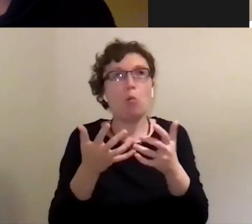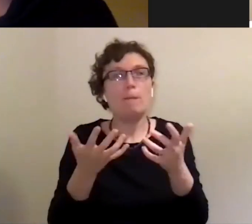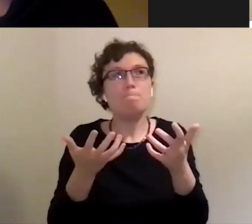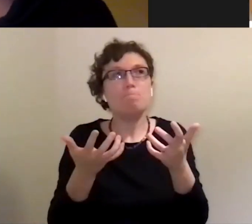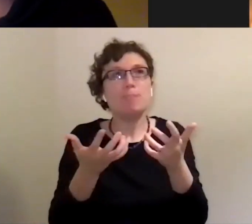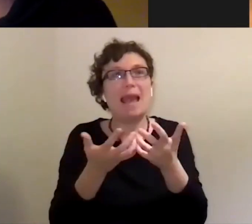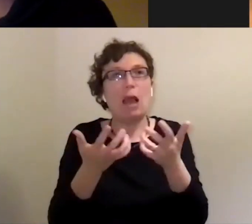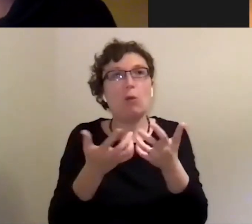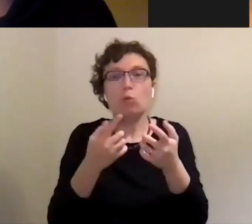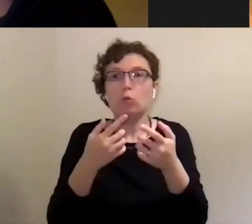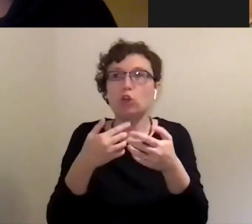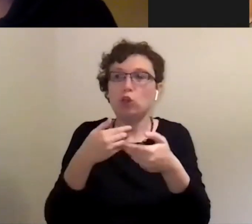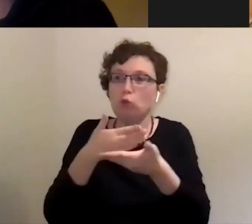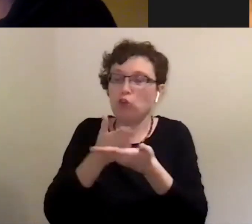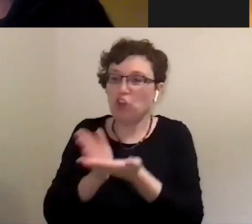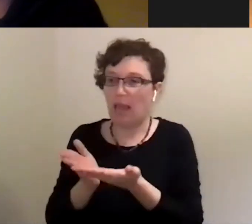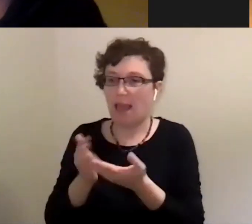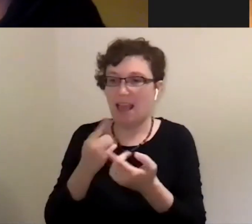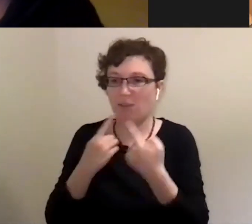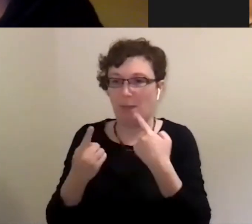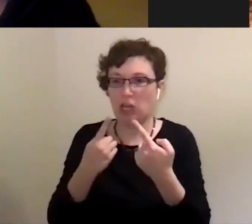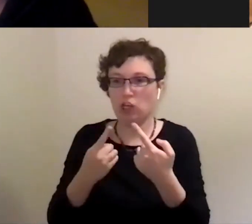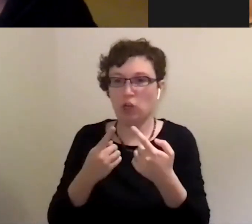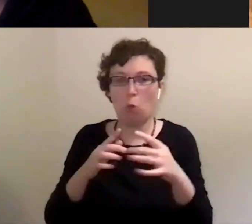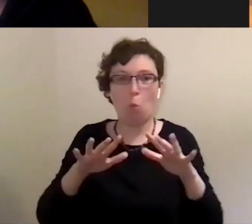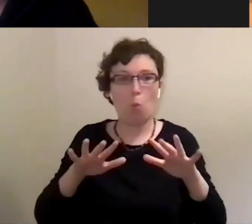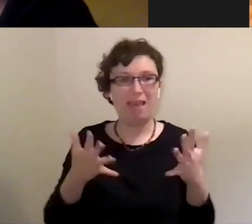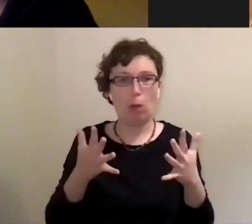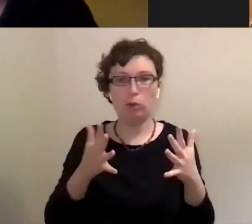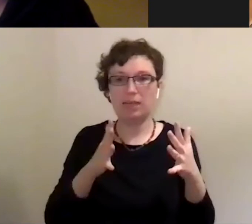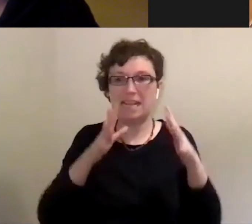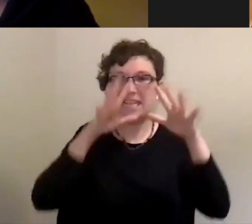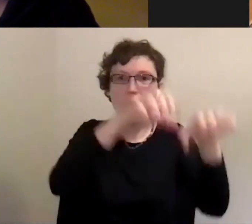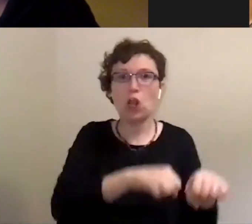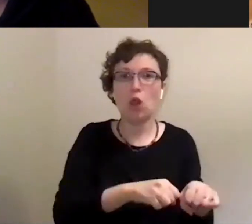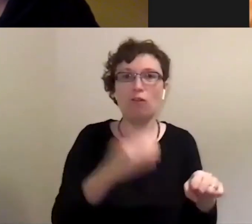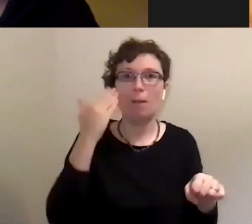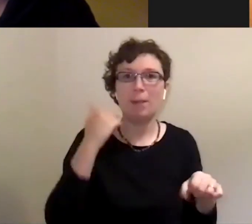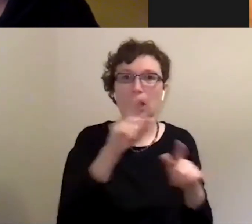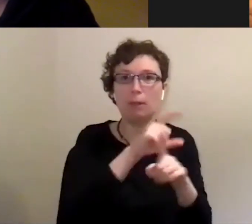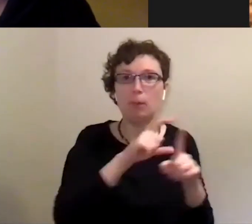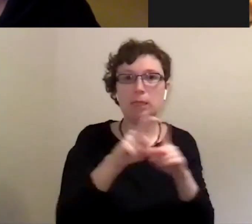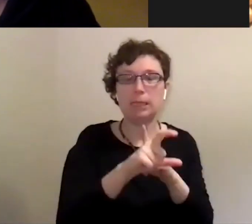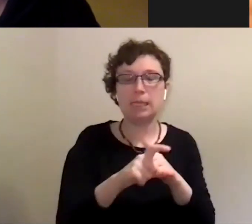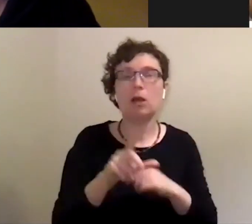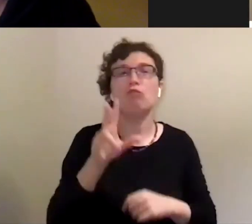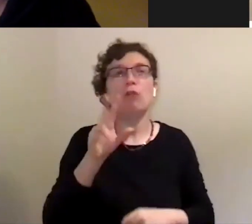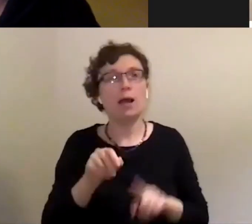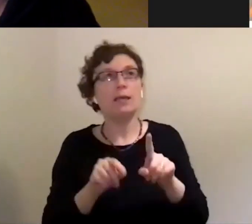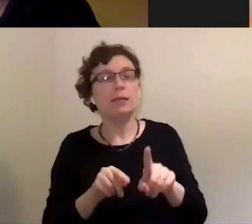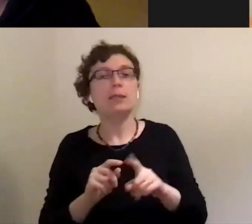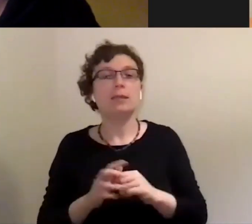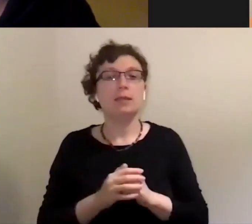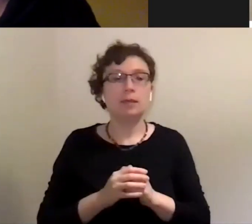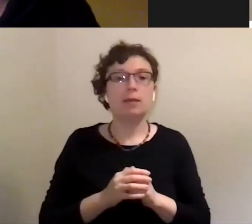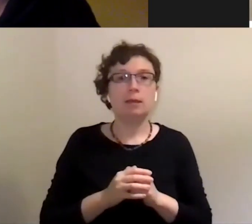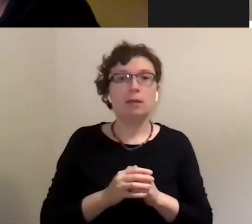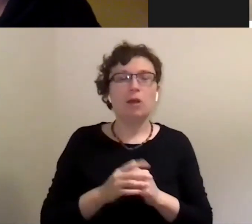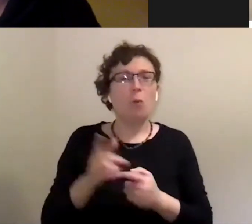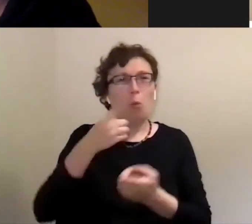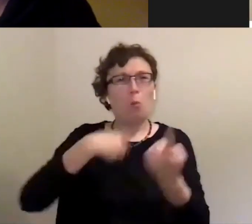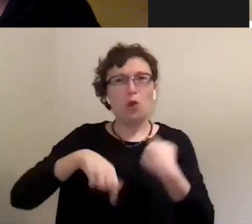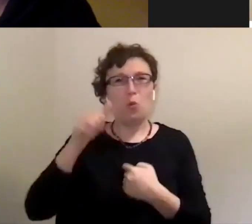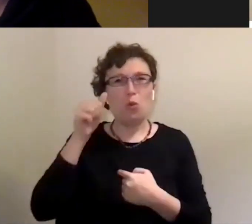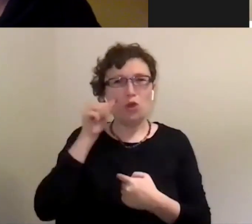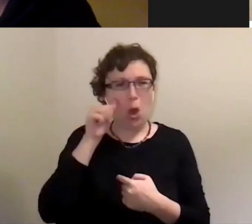it without, like, for Black people? Oh, okay. But I feel like everyone knows the difference between right and wrong, for